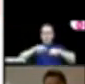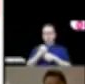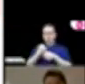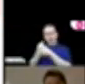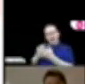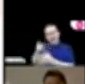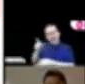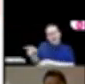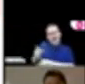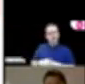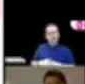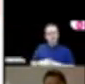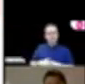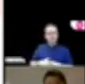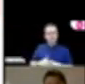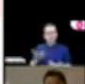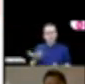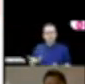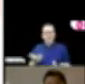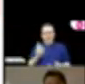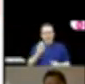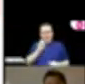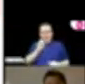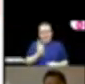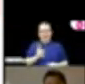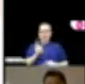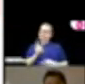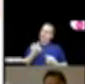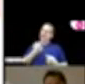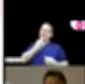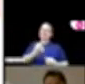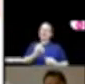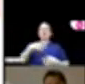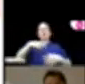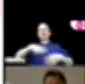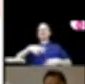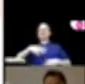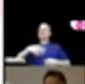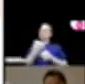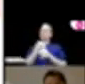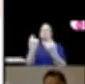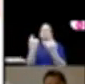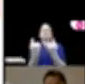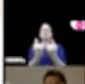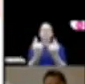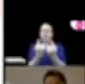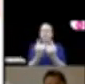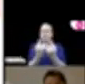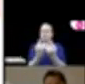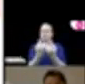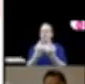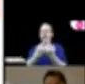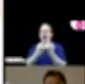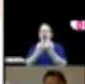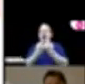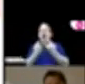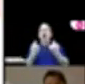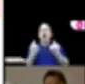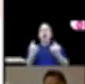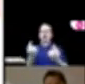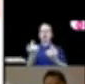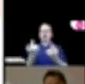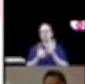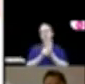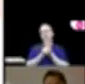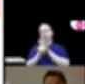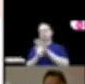so this was the, this is what I'm saying, that we need to do something. It's up to us. We need to put pressure. We need